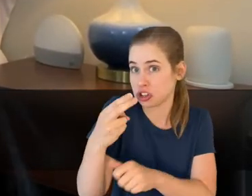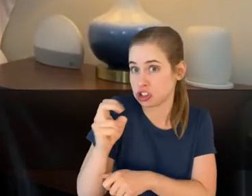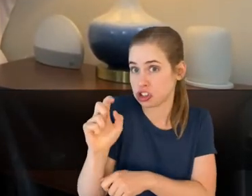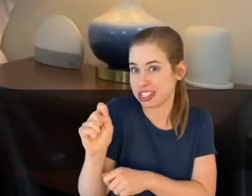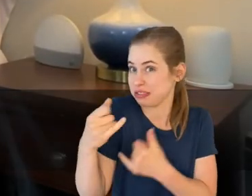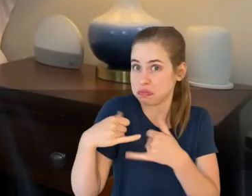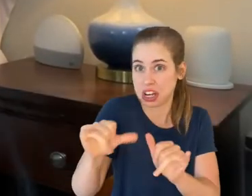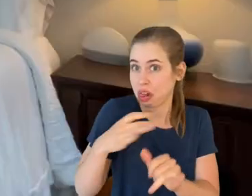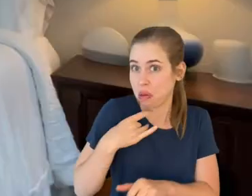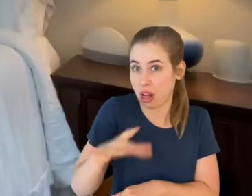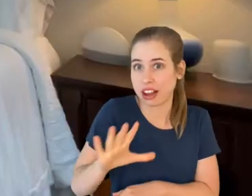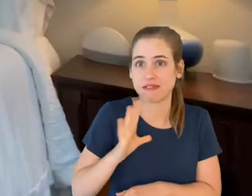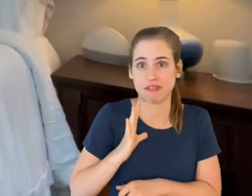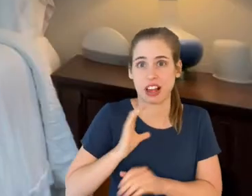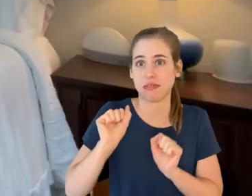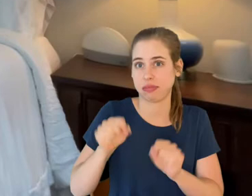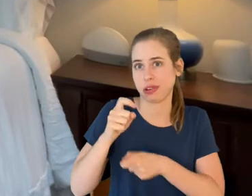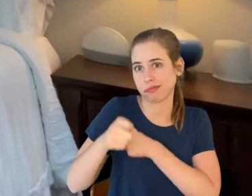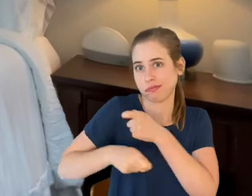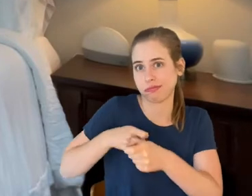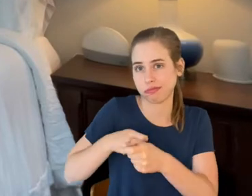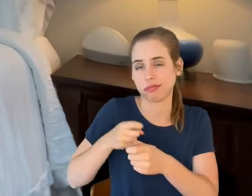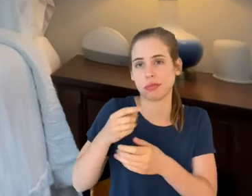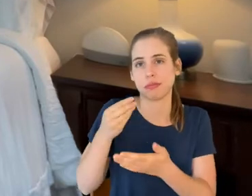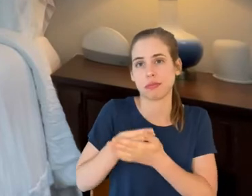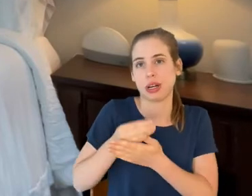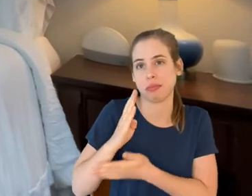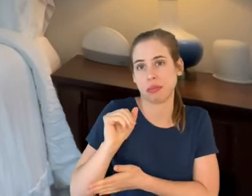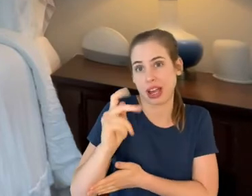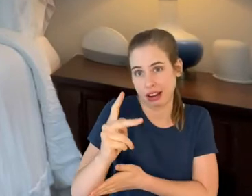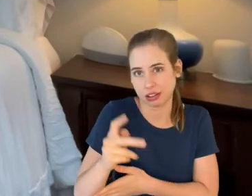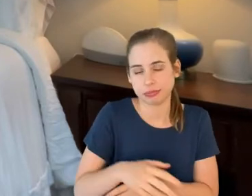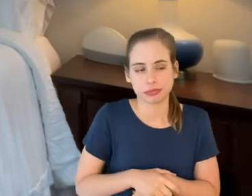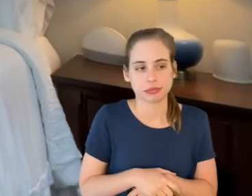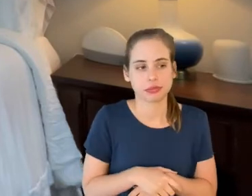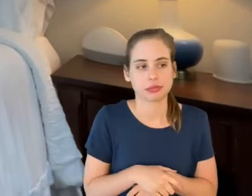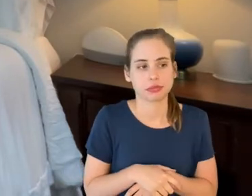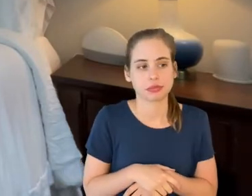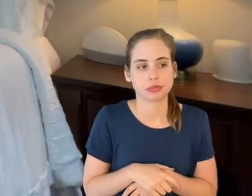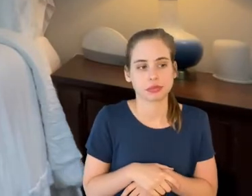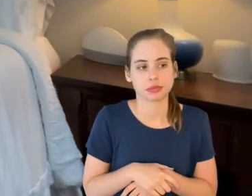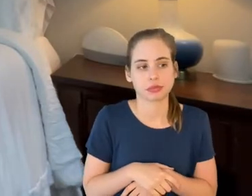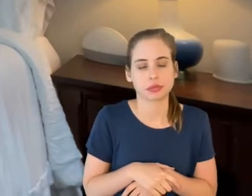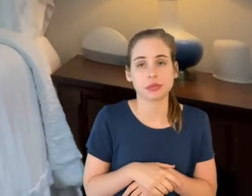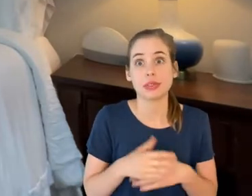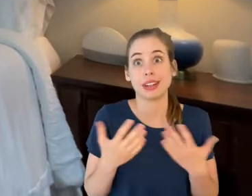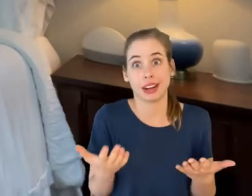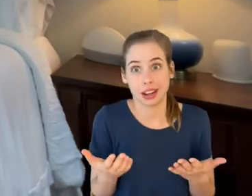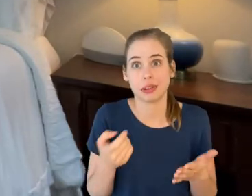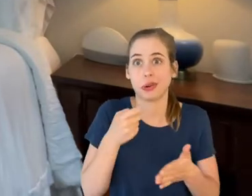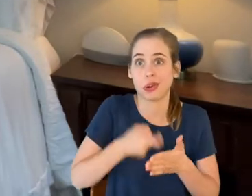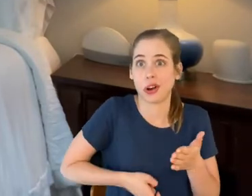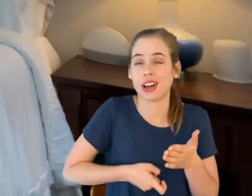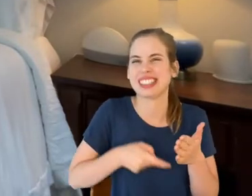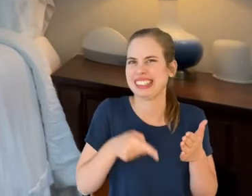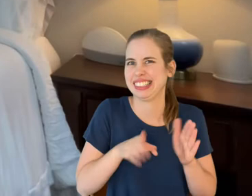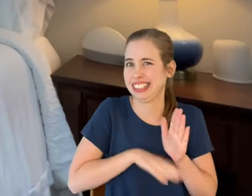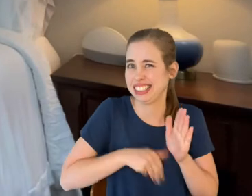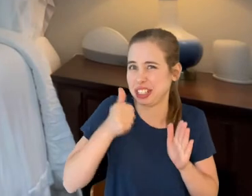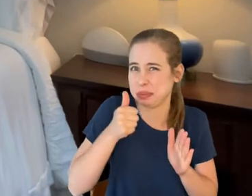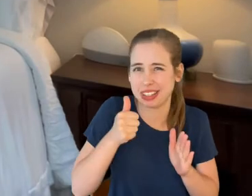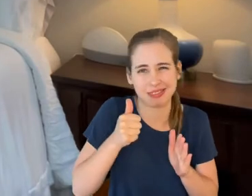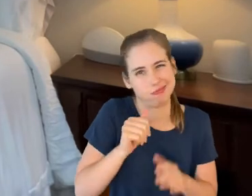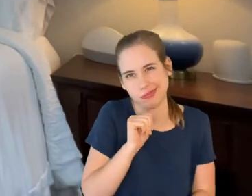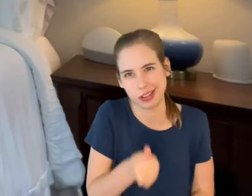it for full refund. So let's talk about pricing. So I wouldn't say these are definitely not the cheapest sheets around, but I definitely think that